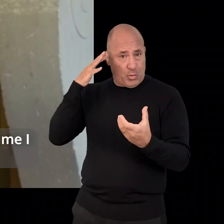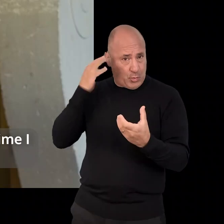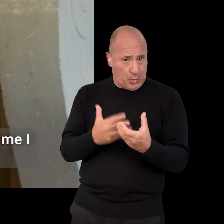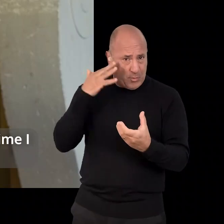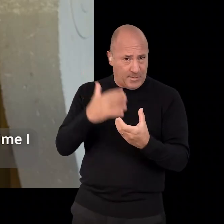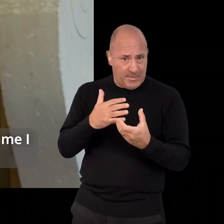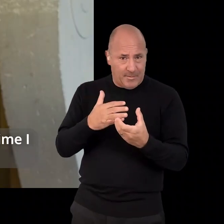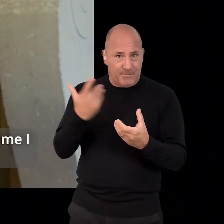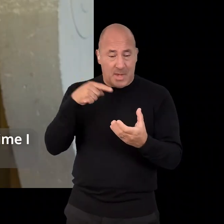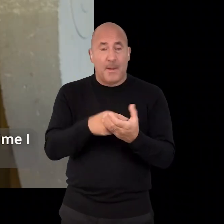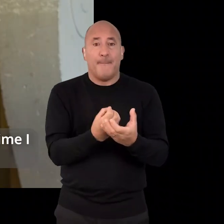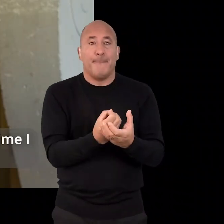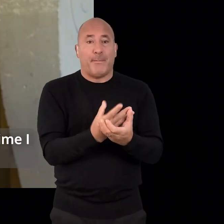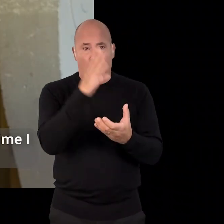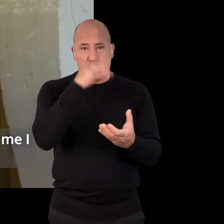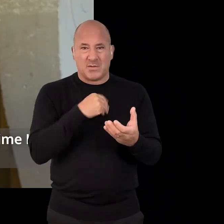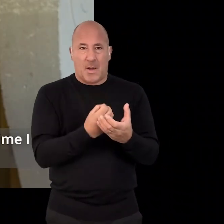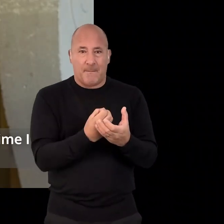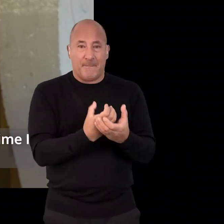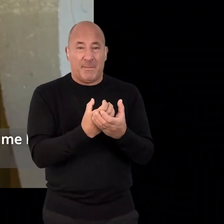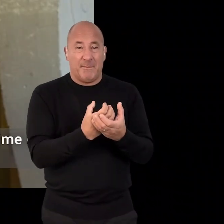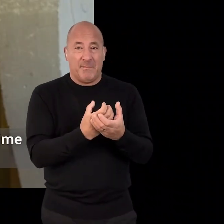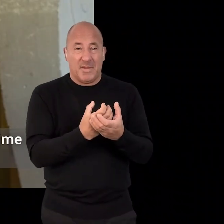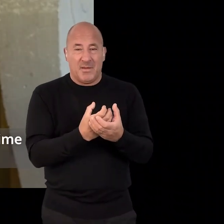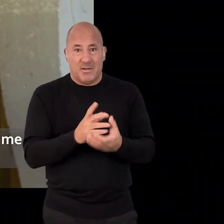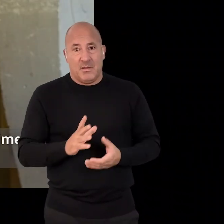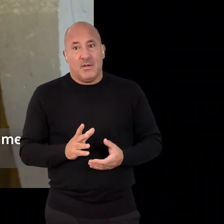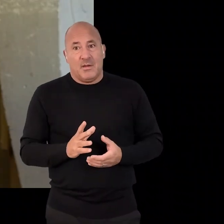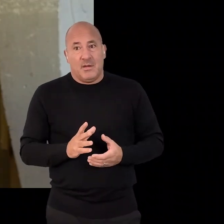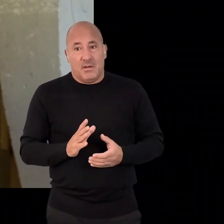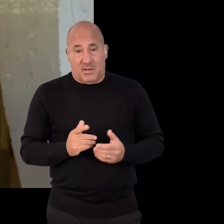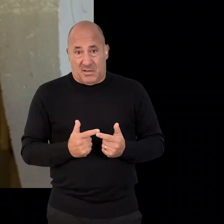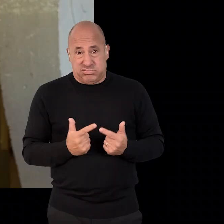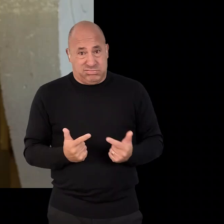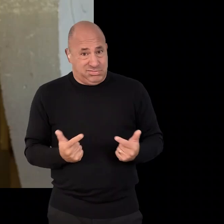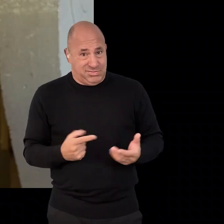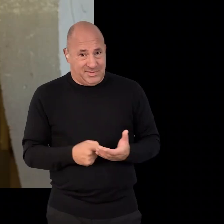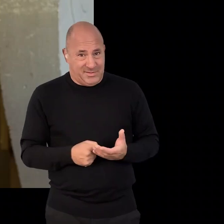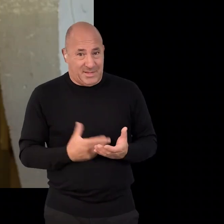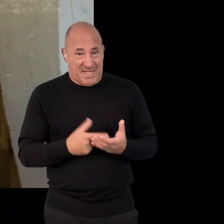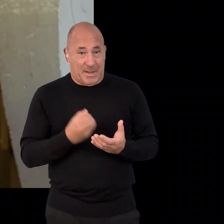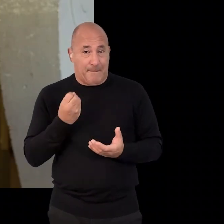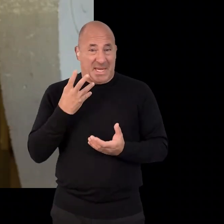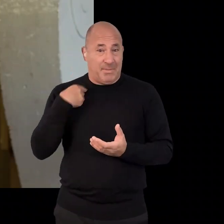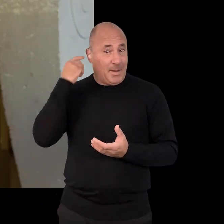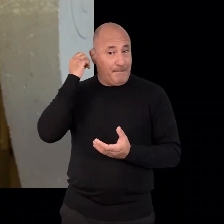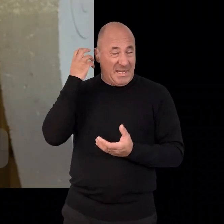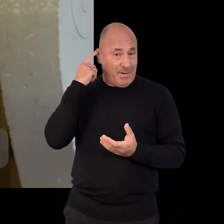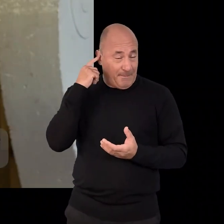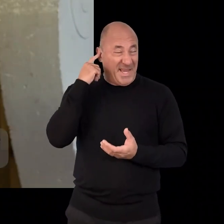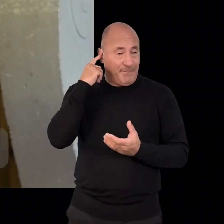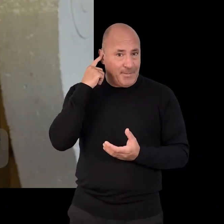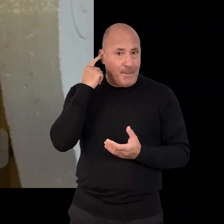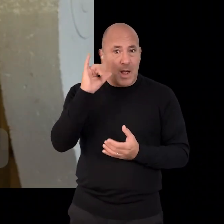because it's Bluetooth connected to my phone, every time I get a notification on my phone, and you can believe I get an awful